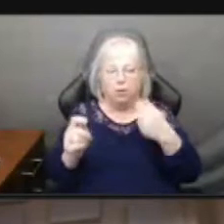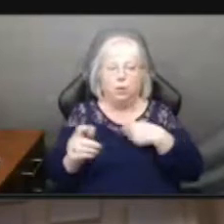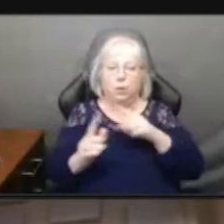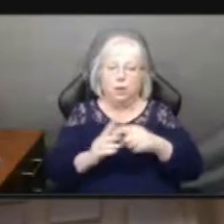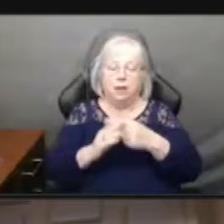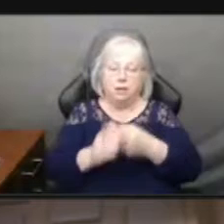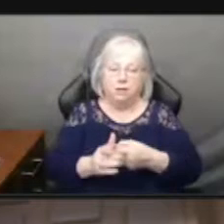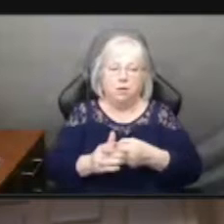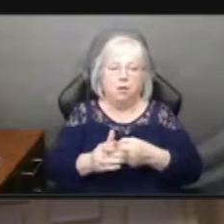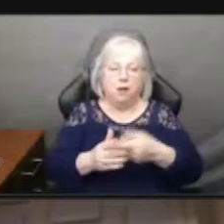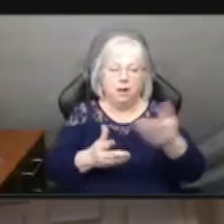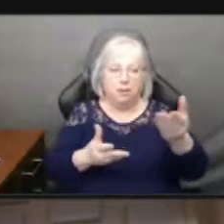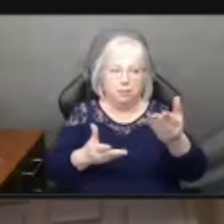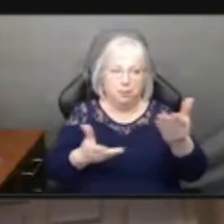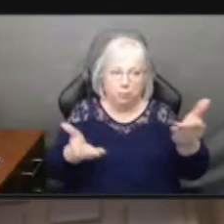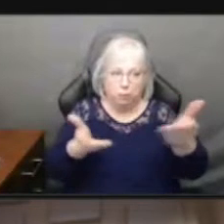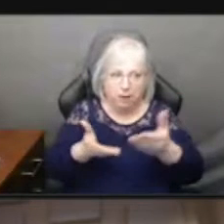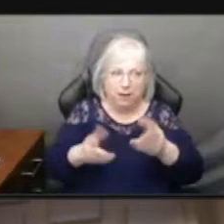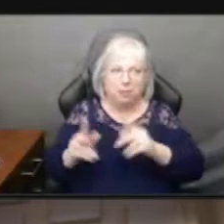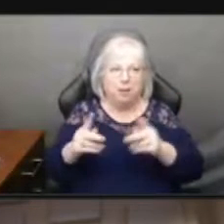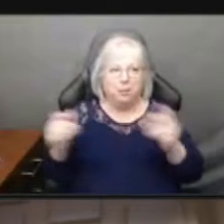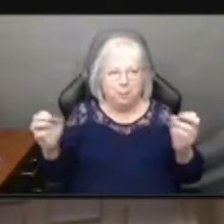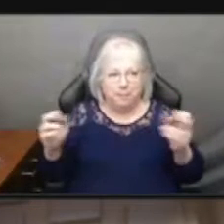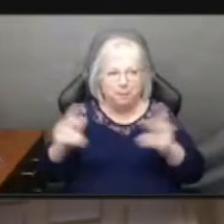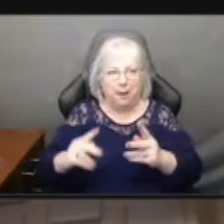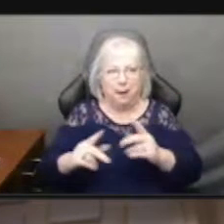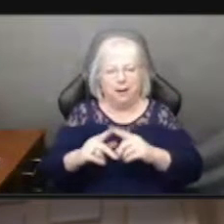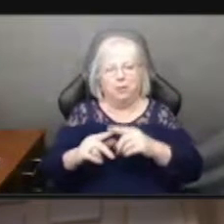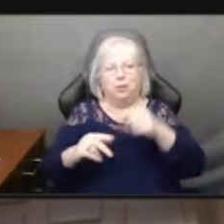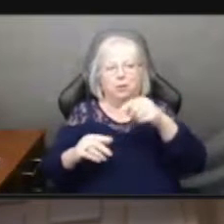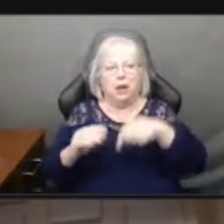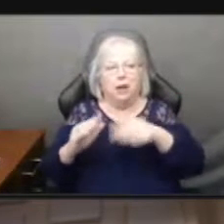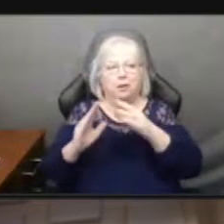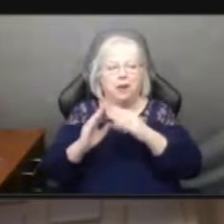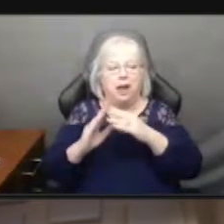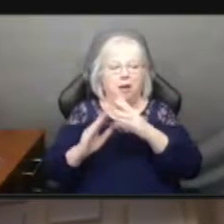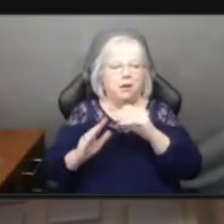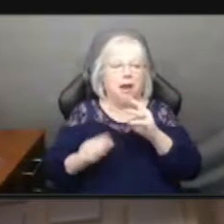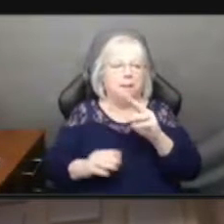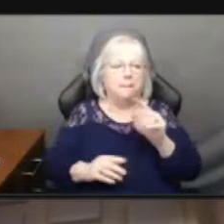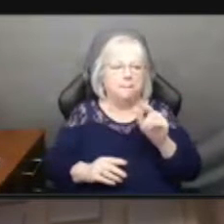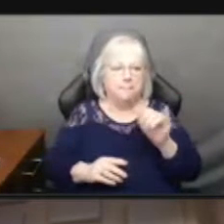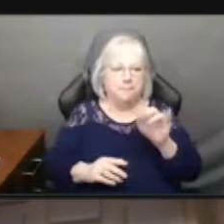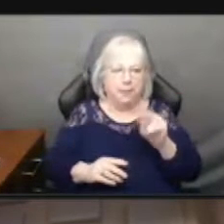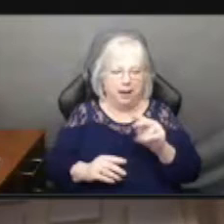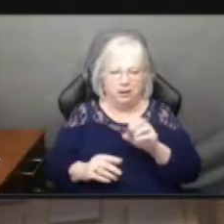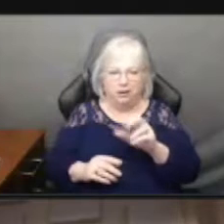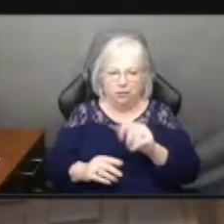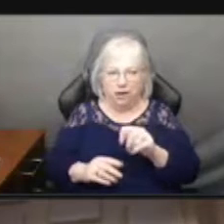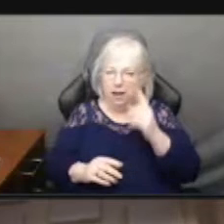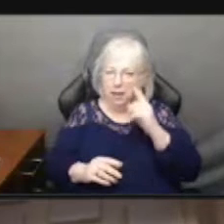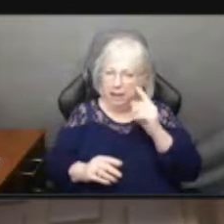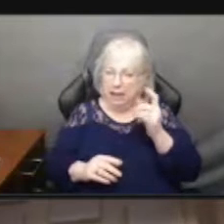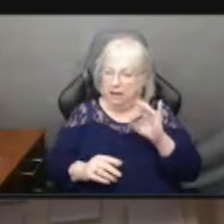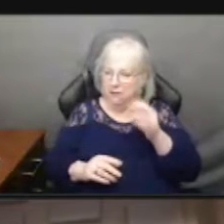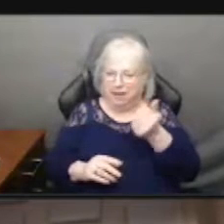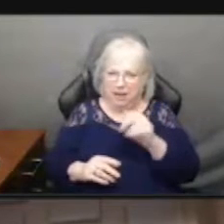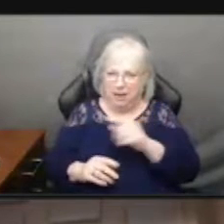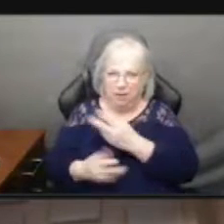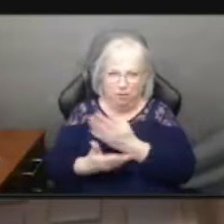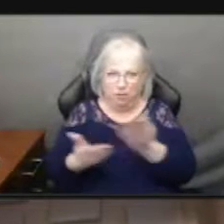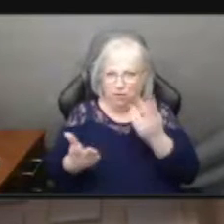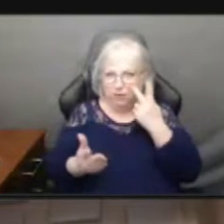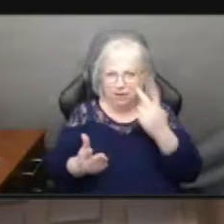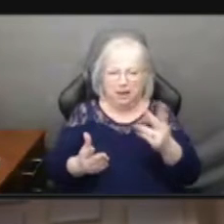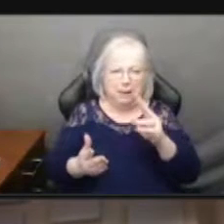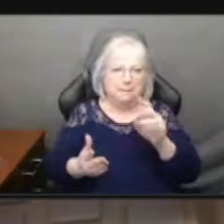bring people back to downtown and back to Main Street. And I think any of you who will see Main Street today, as opposed to